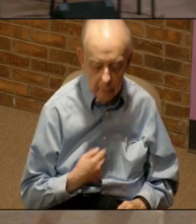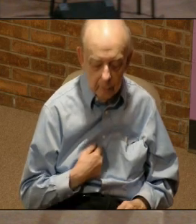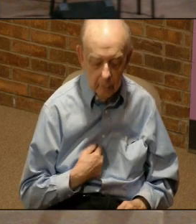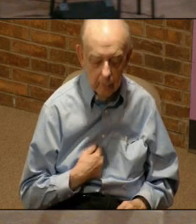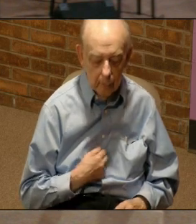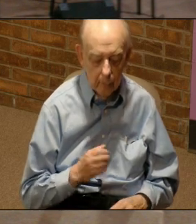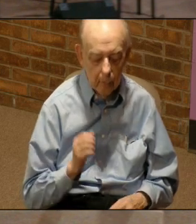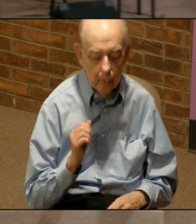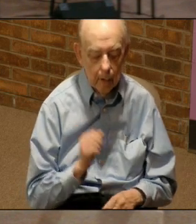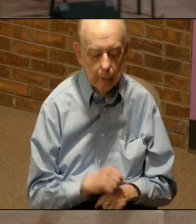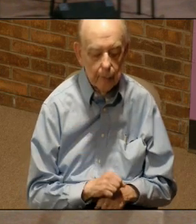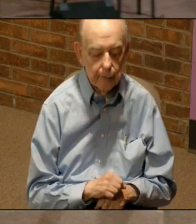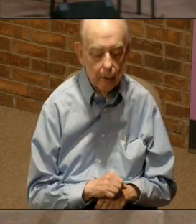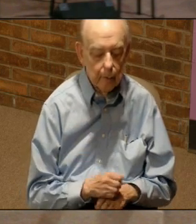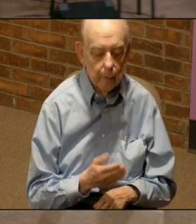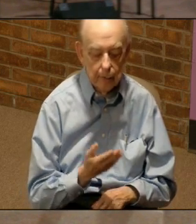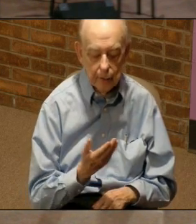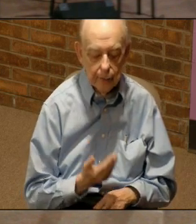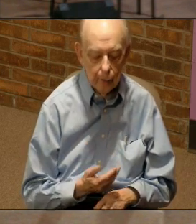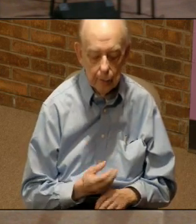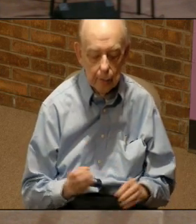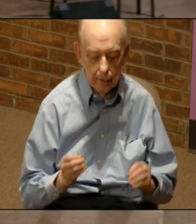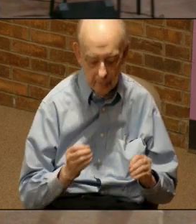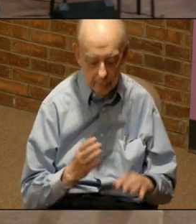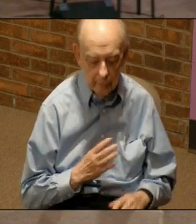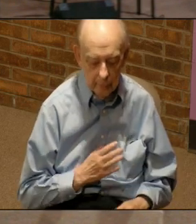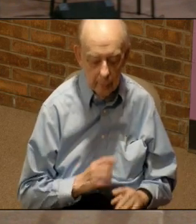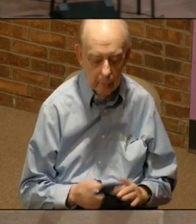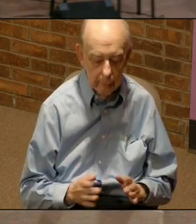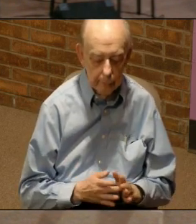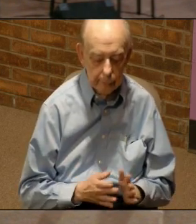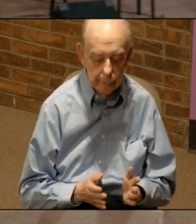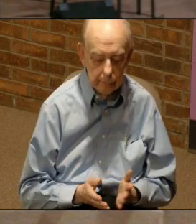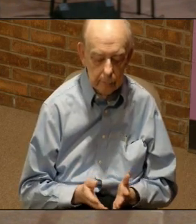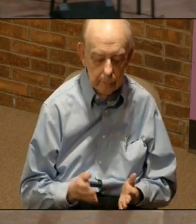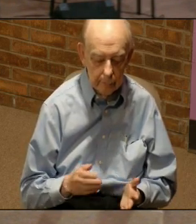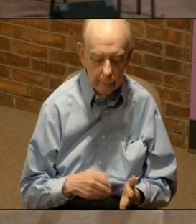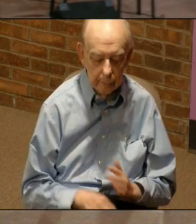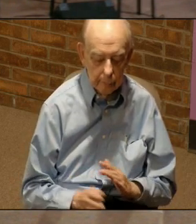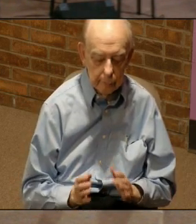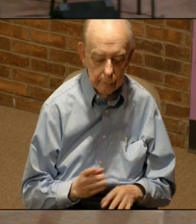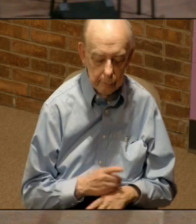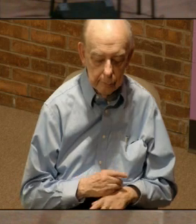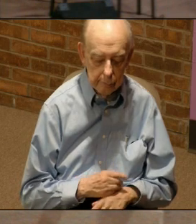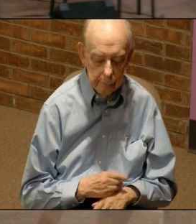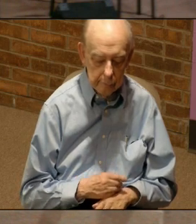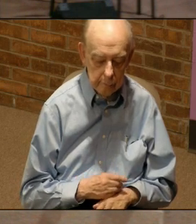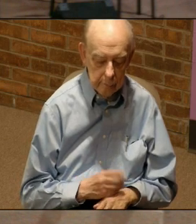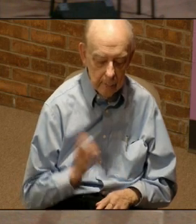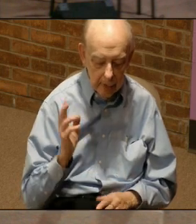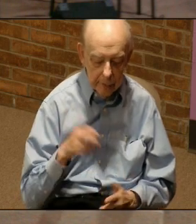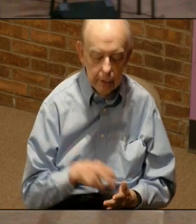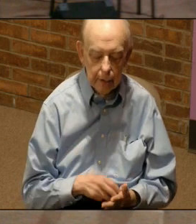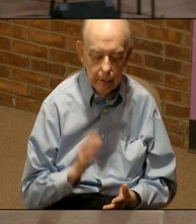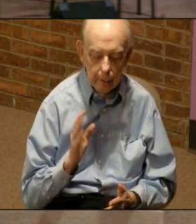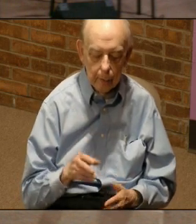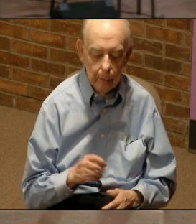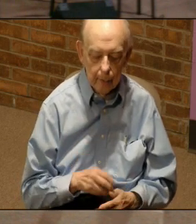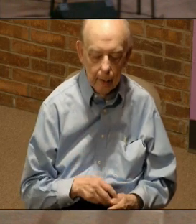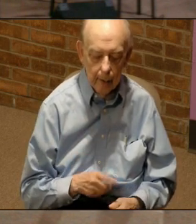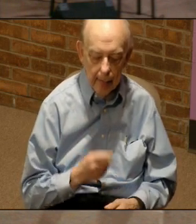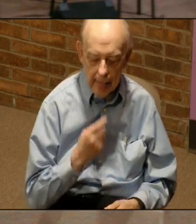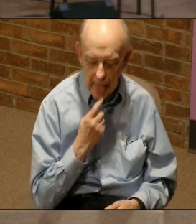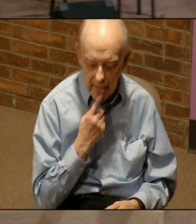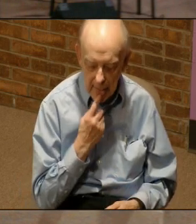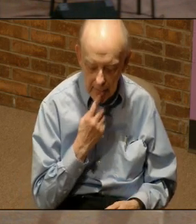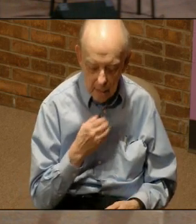bow before no man. But the Bible says that in that day, every knee shall bow and every tongue